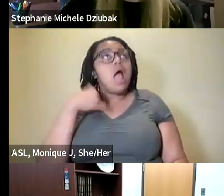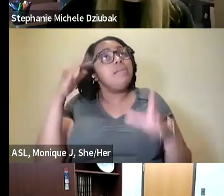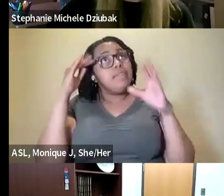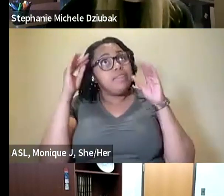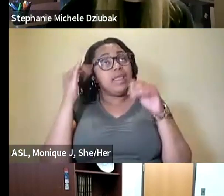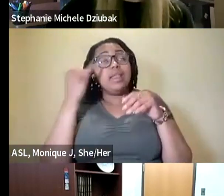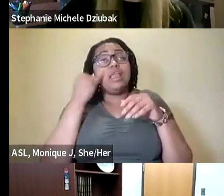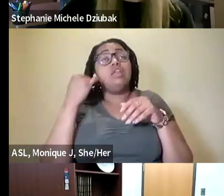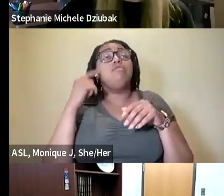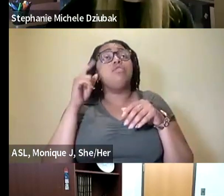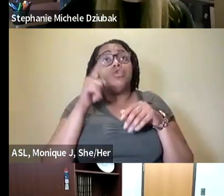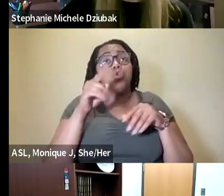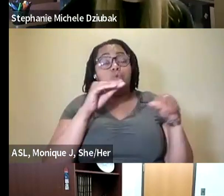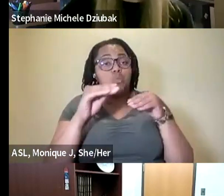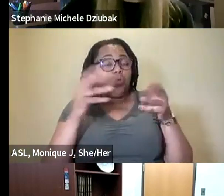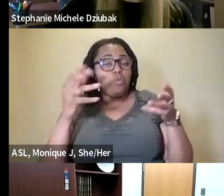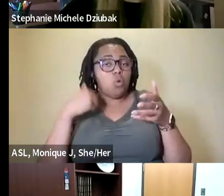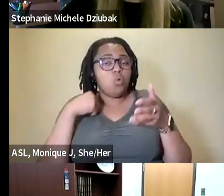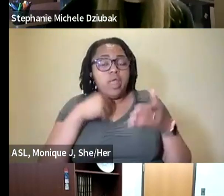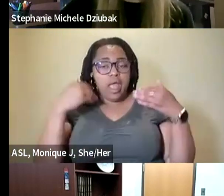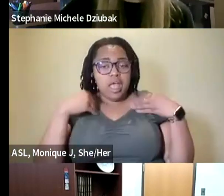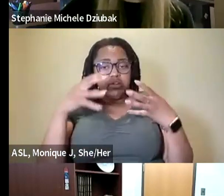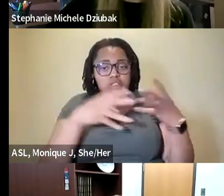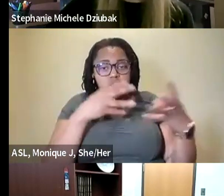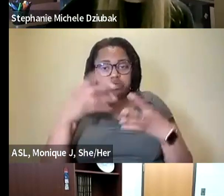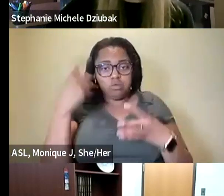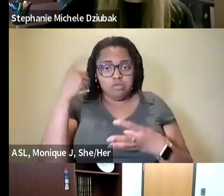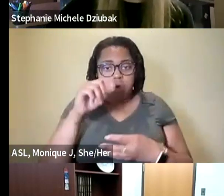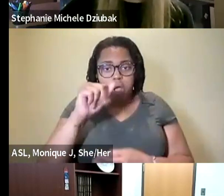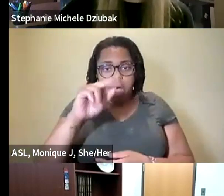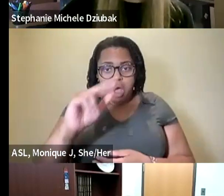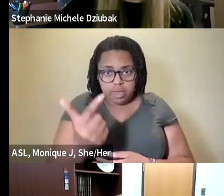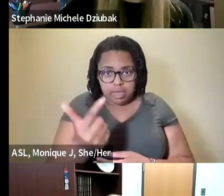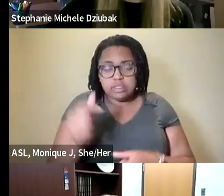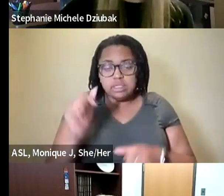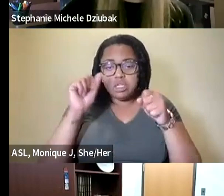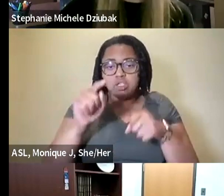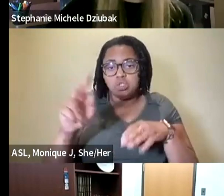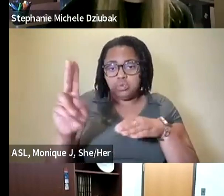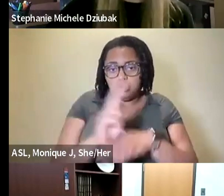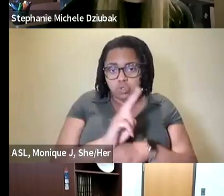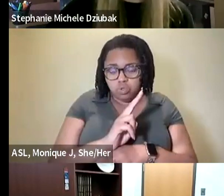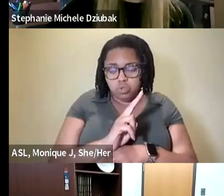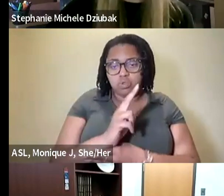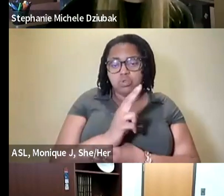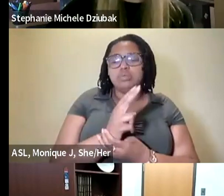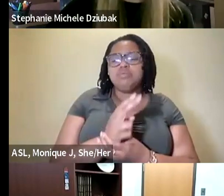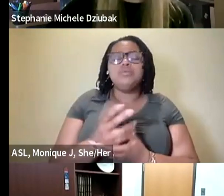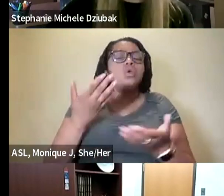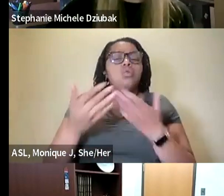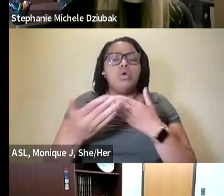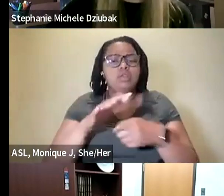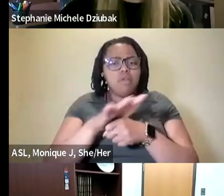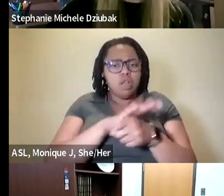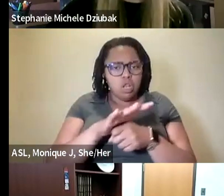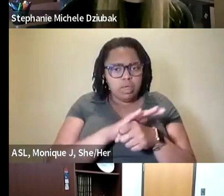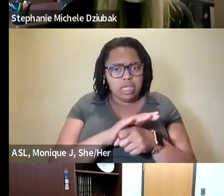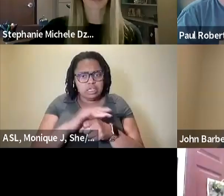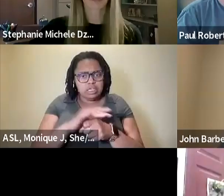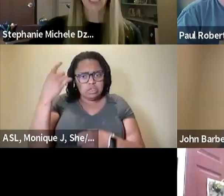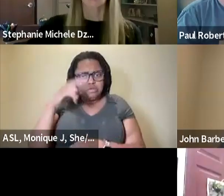what we had scheduled for August, could you use the whatever location that is for the